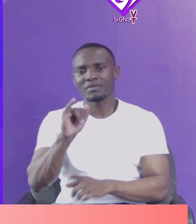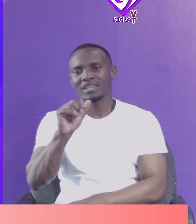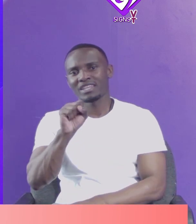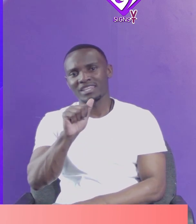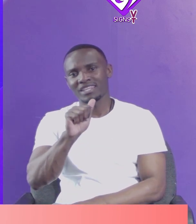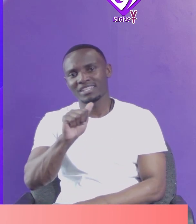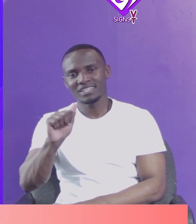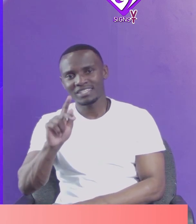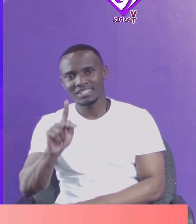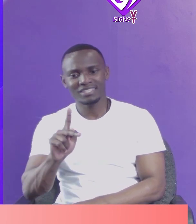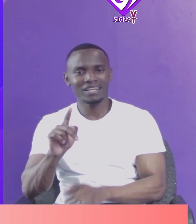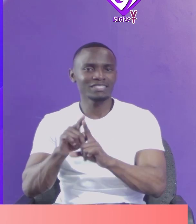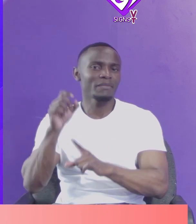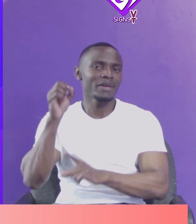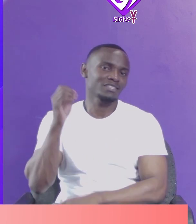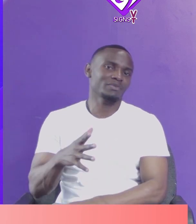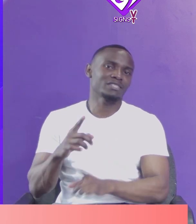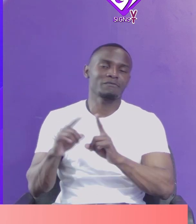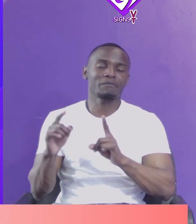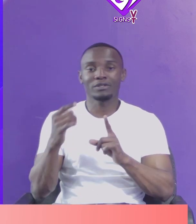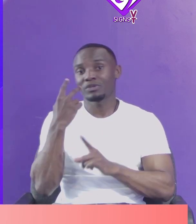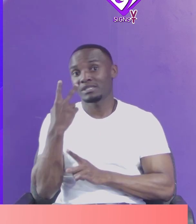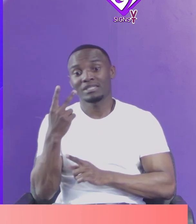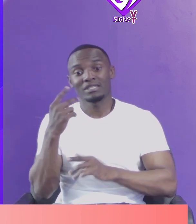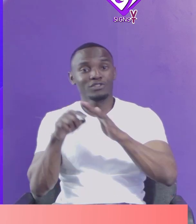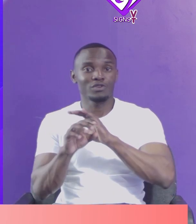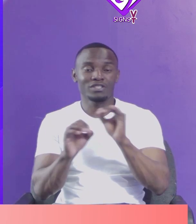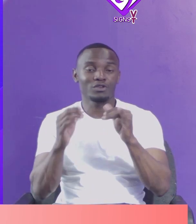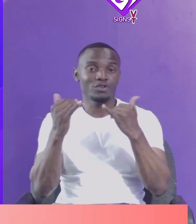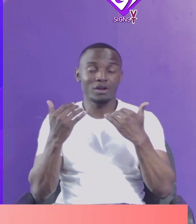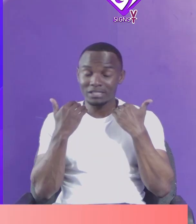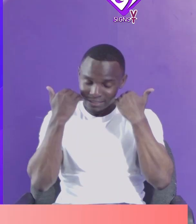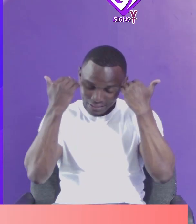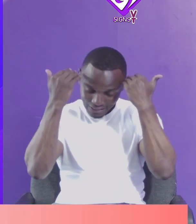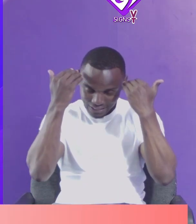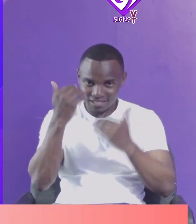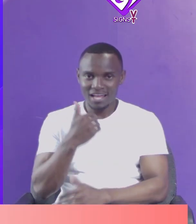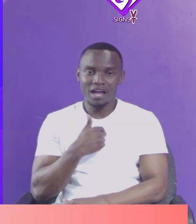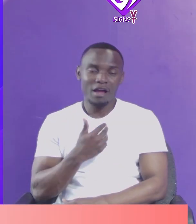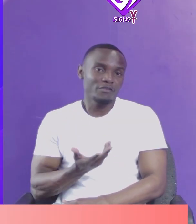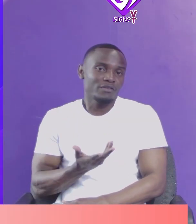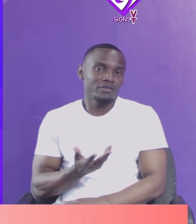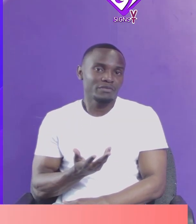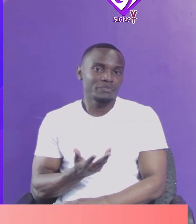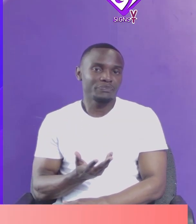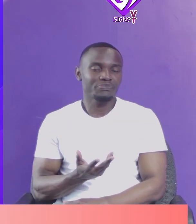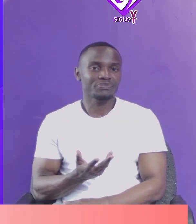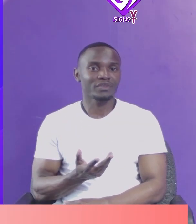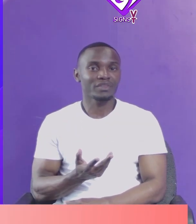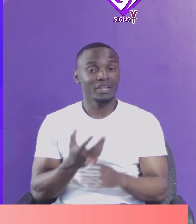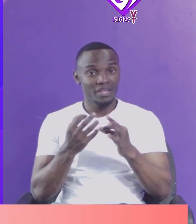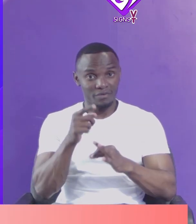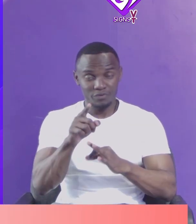anything from him. The pressure. There's that pressure now being piled on you as a new player. Yes. I mean, if you're